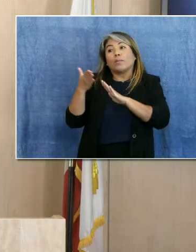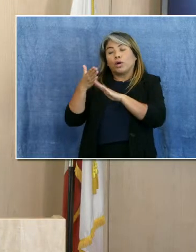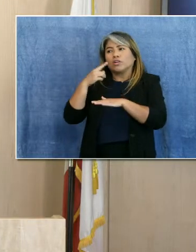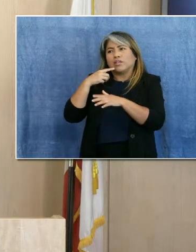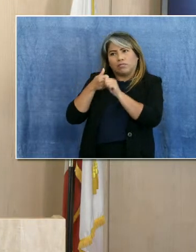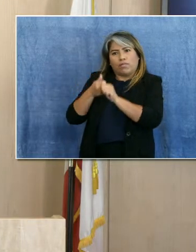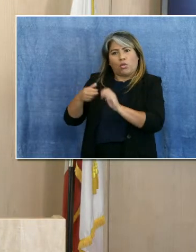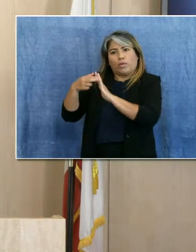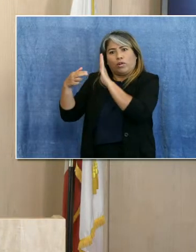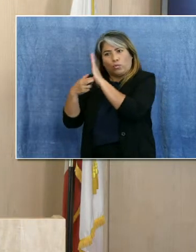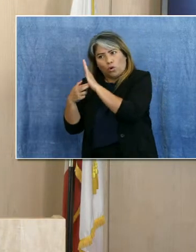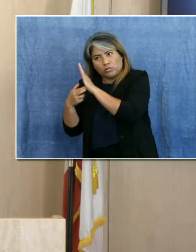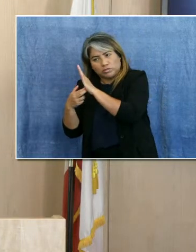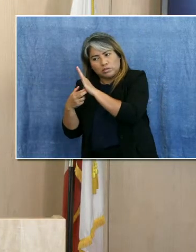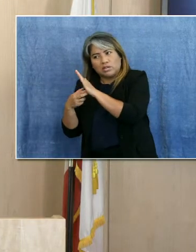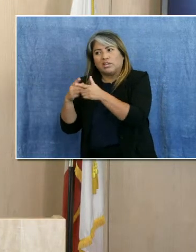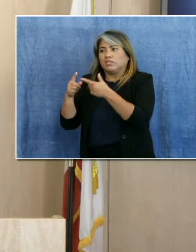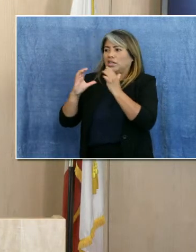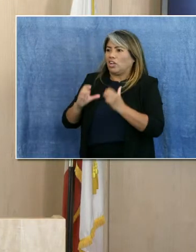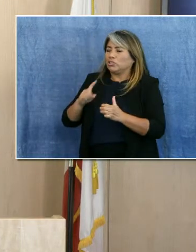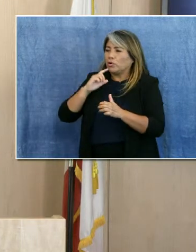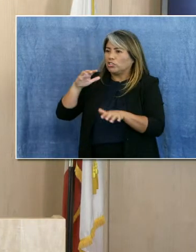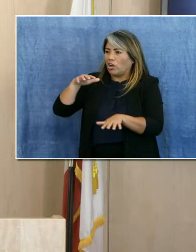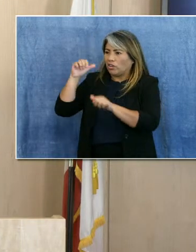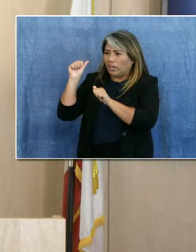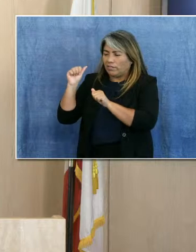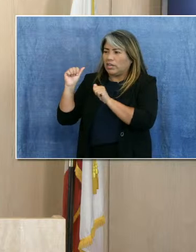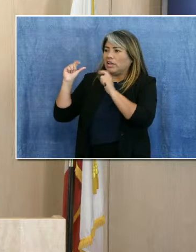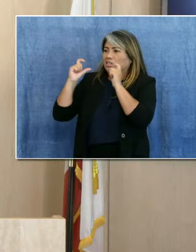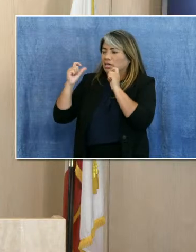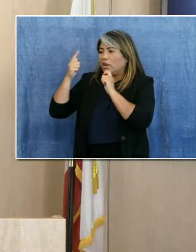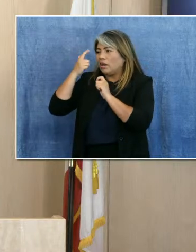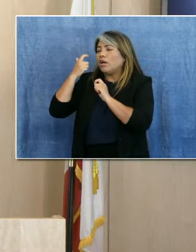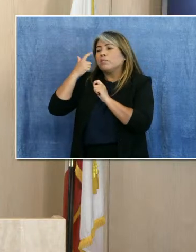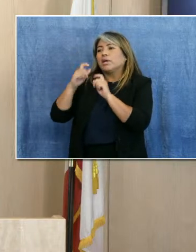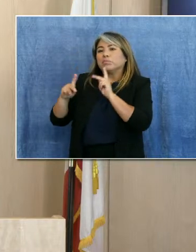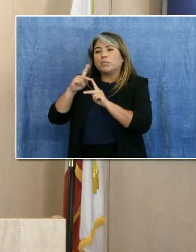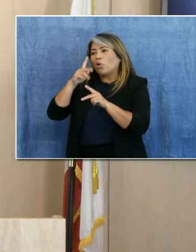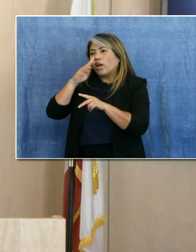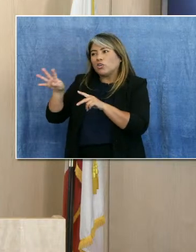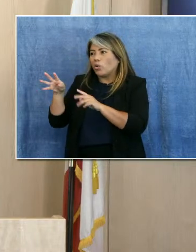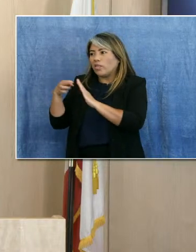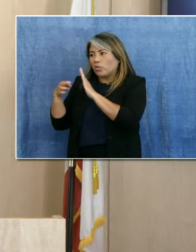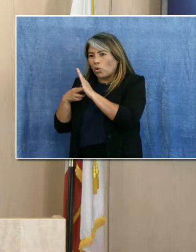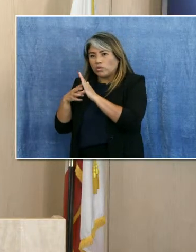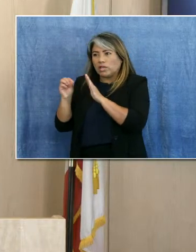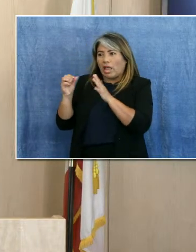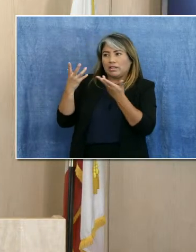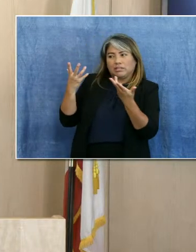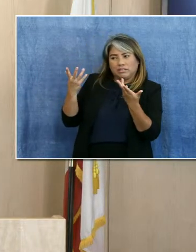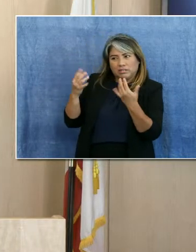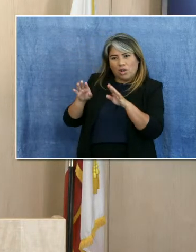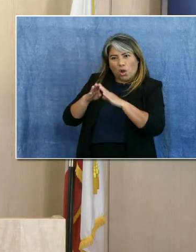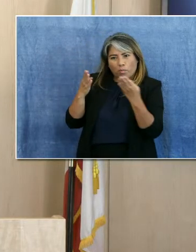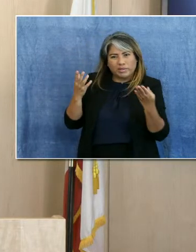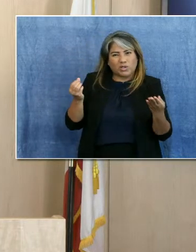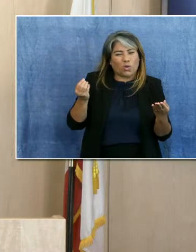says customers are leaving his gym for those that are ignoring the rules and staying open. What do you say to that business